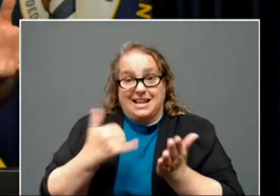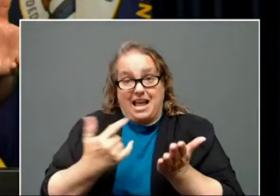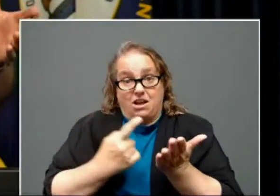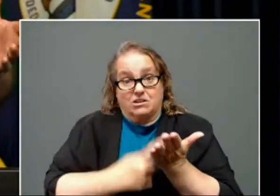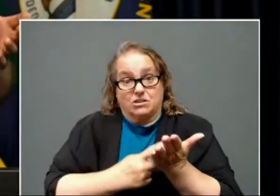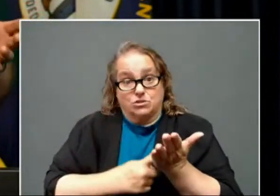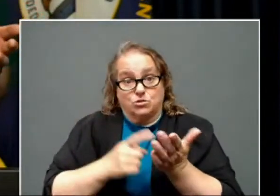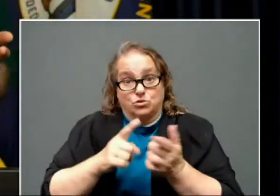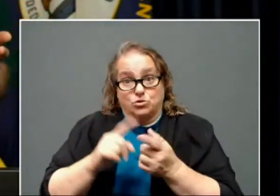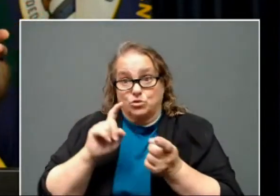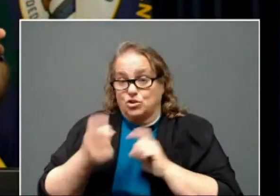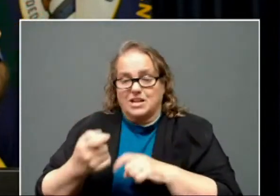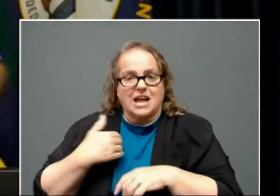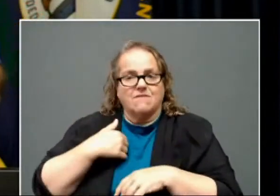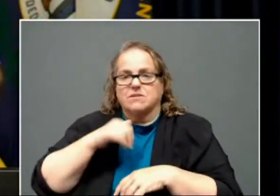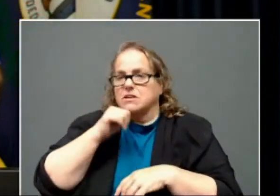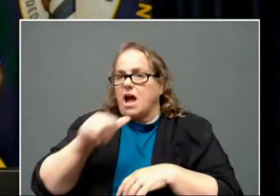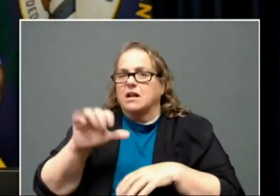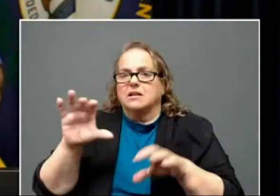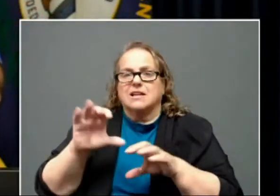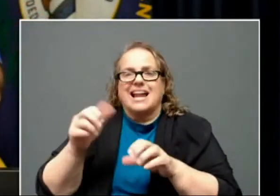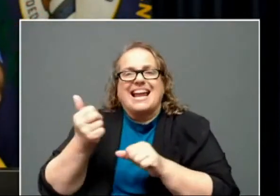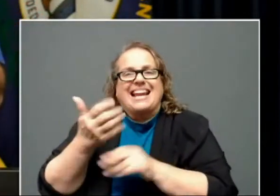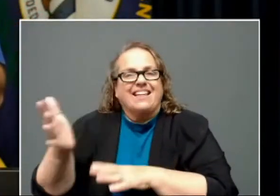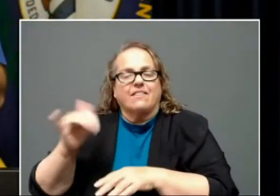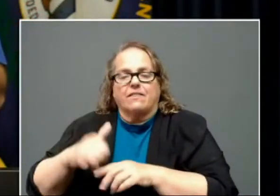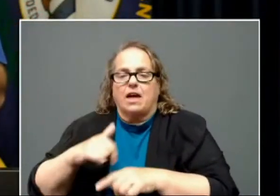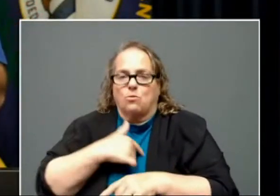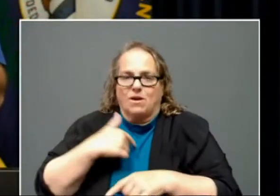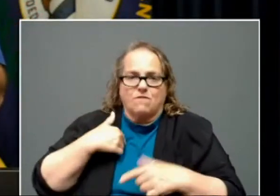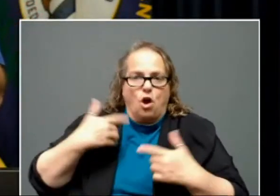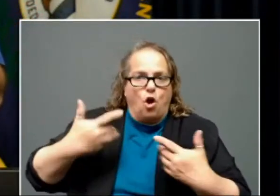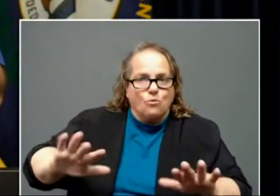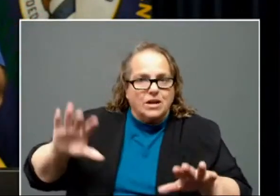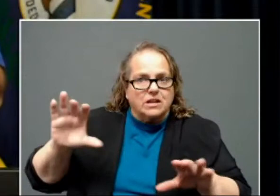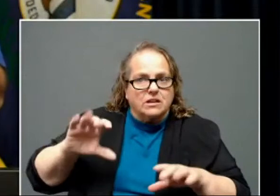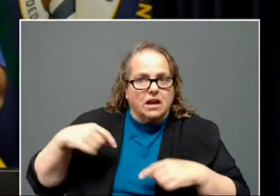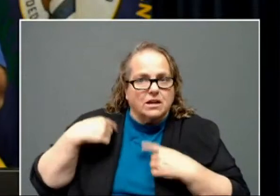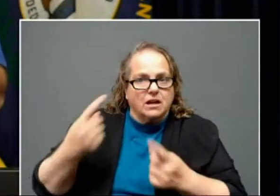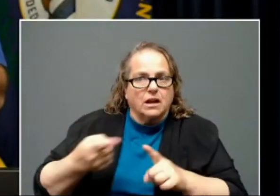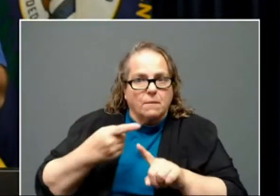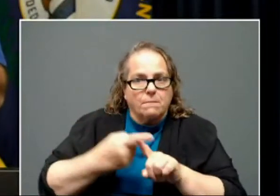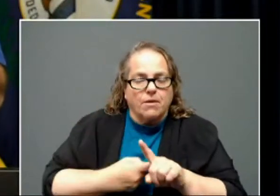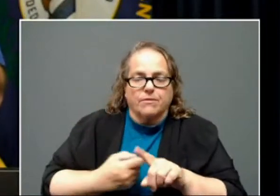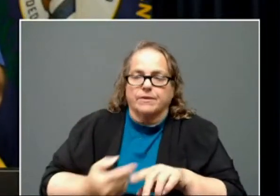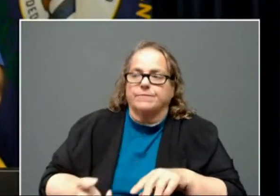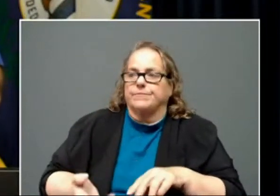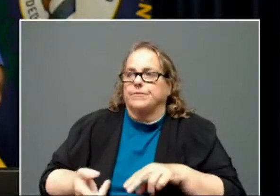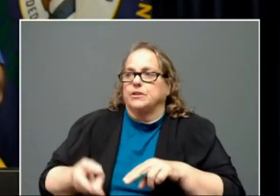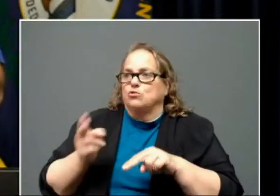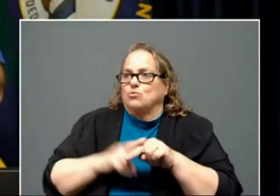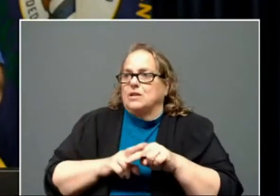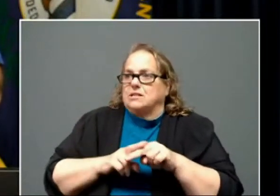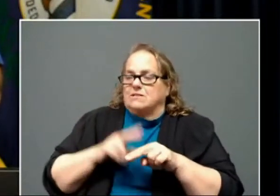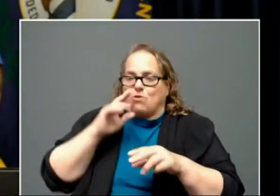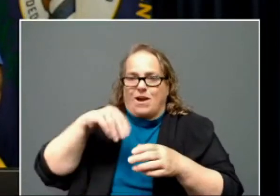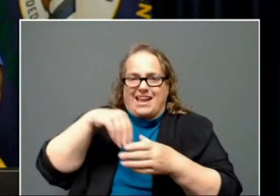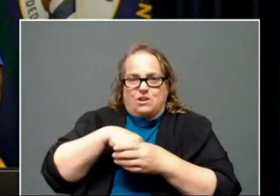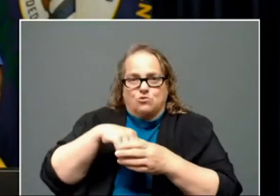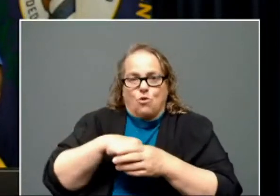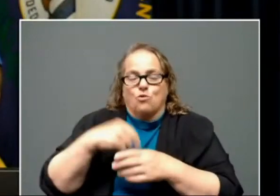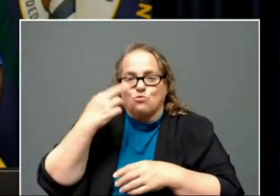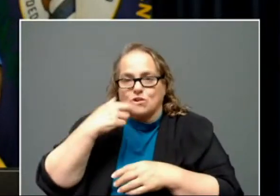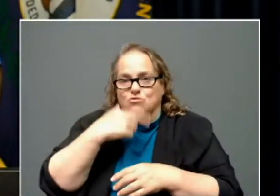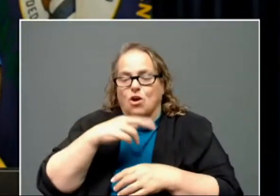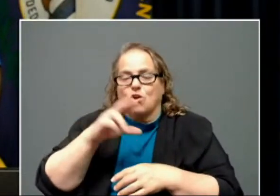done anything that we've done over the last month, increasing our capacity for indoor activities such as restaurants and retail,